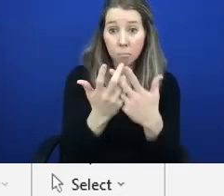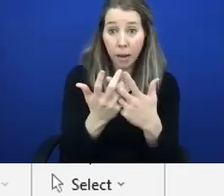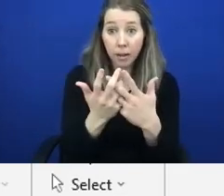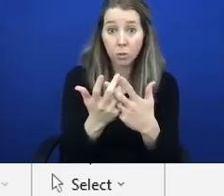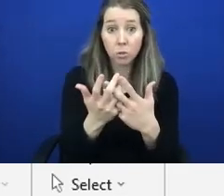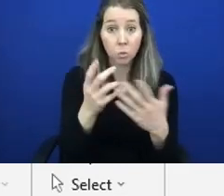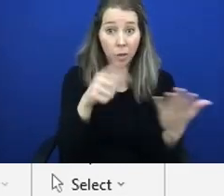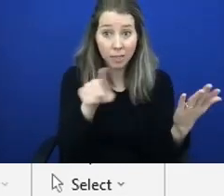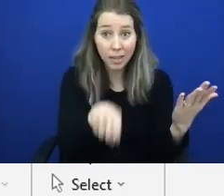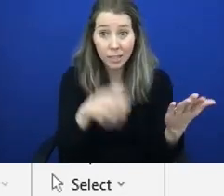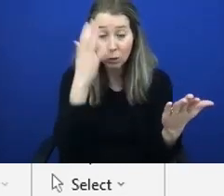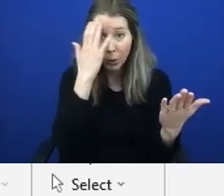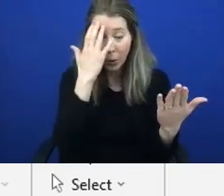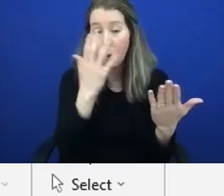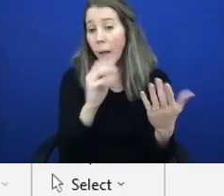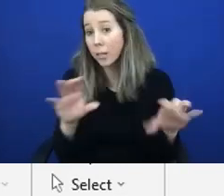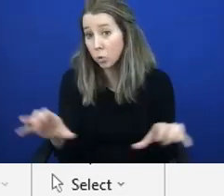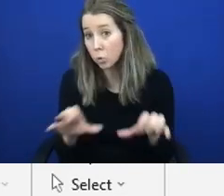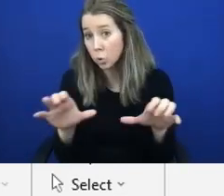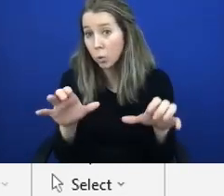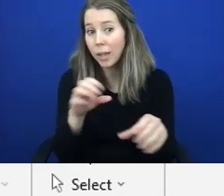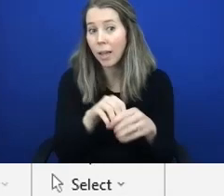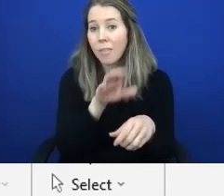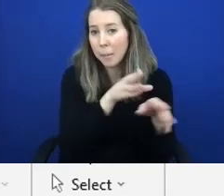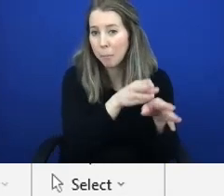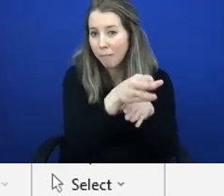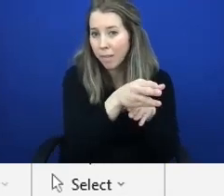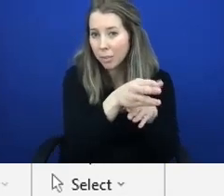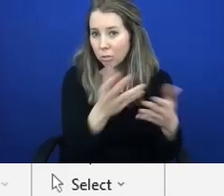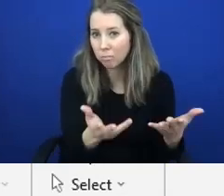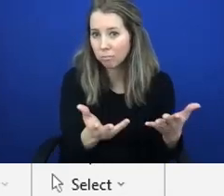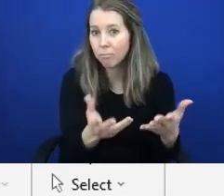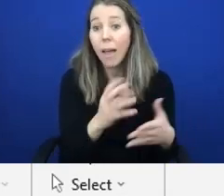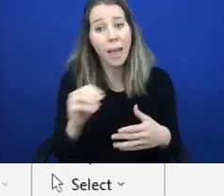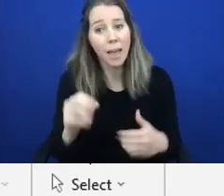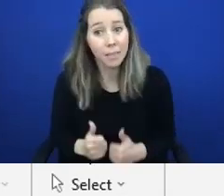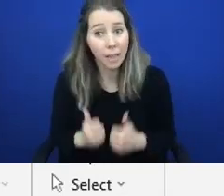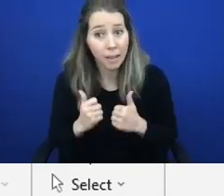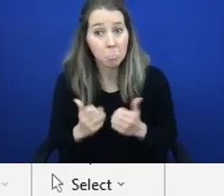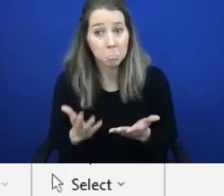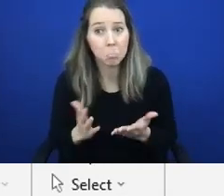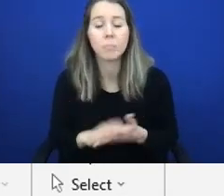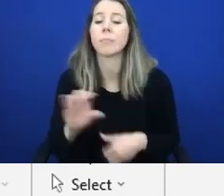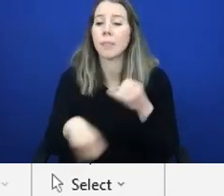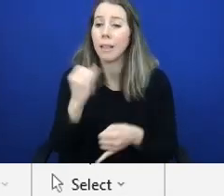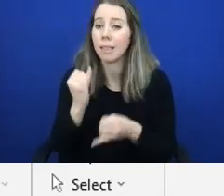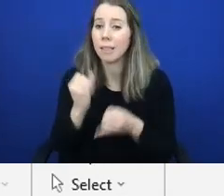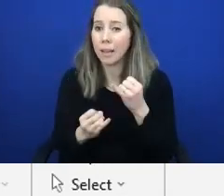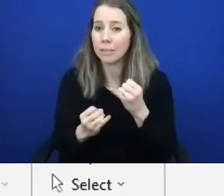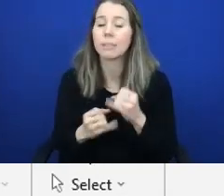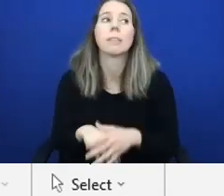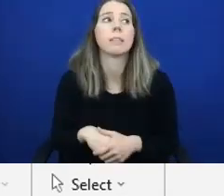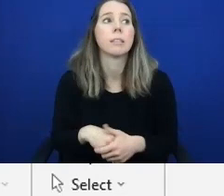they have to know and be able to do in their professions and in life. And then finally, we use